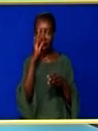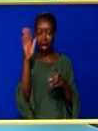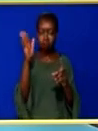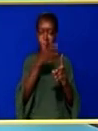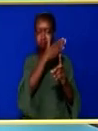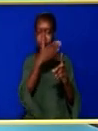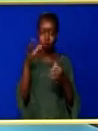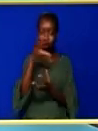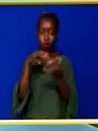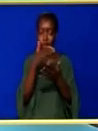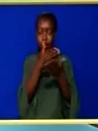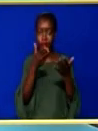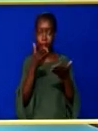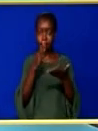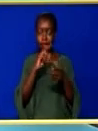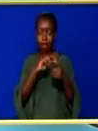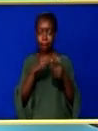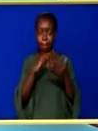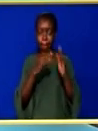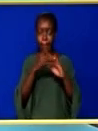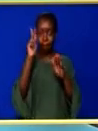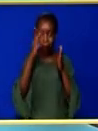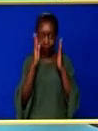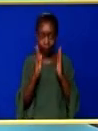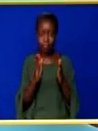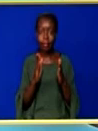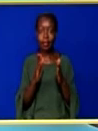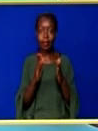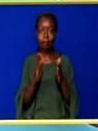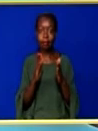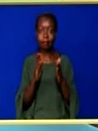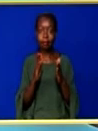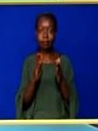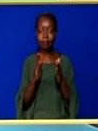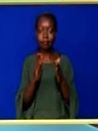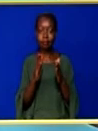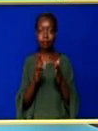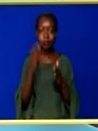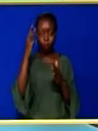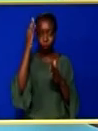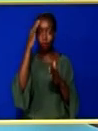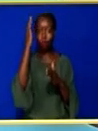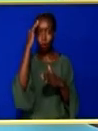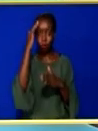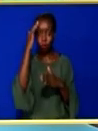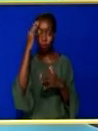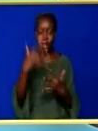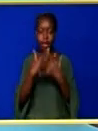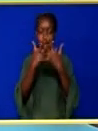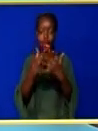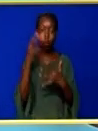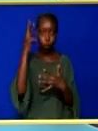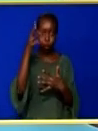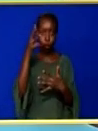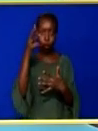information for you to be given the Kenyan citizenship, they will revoke it. And therefore you will be